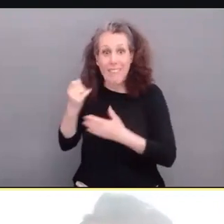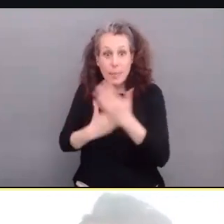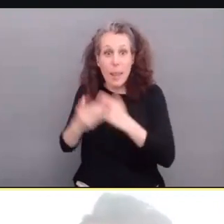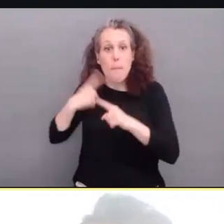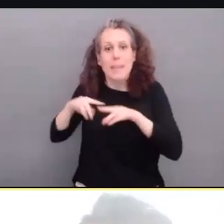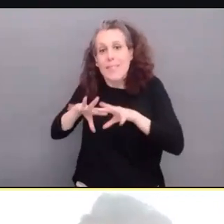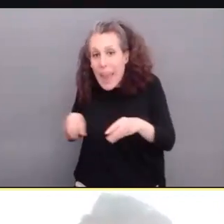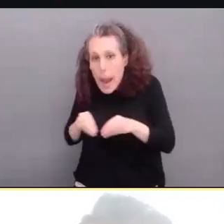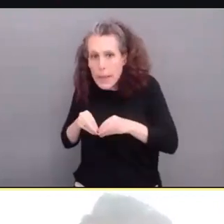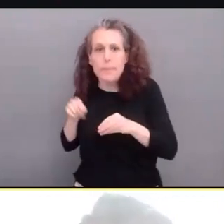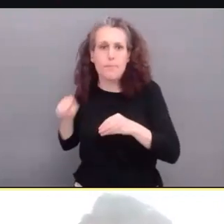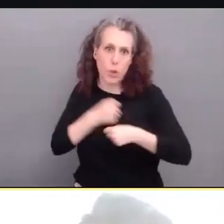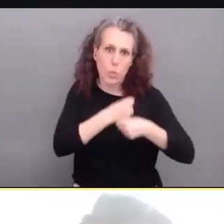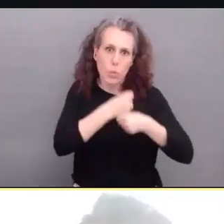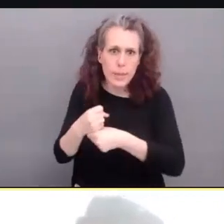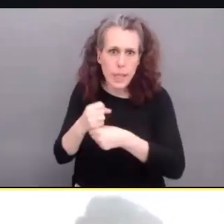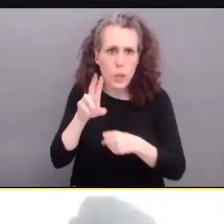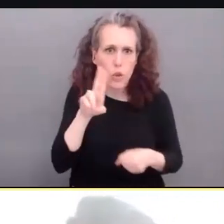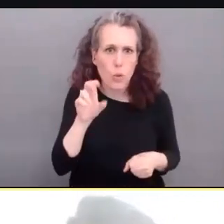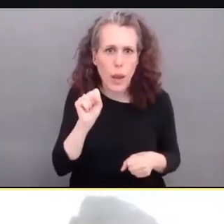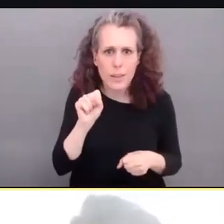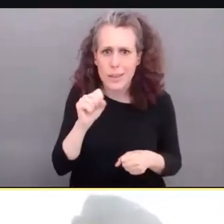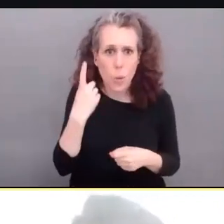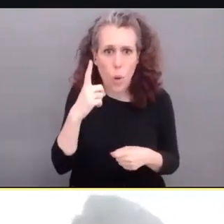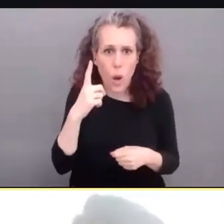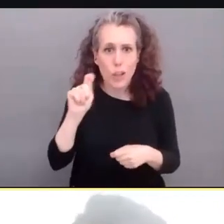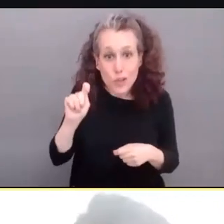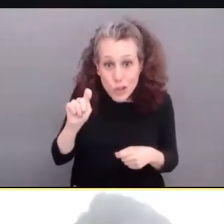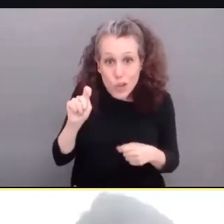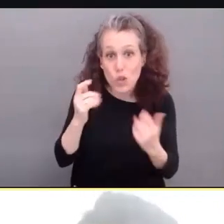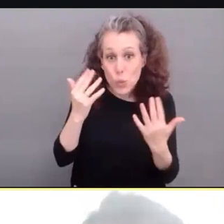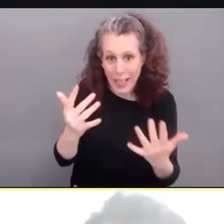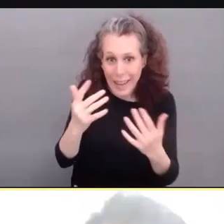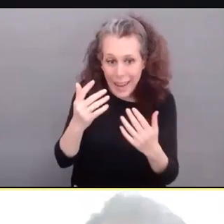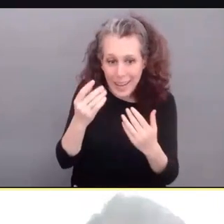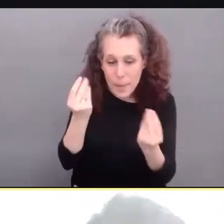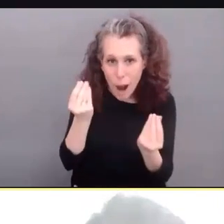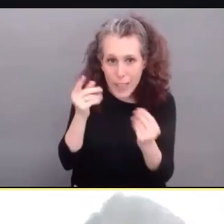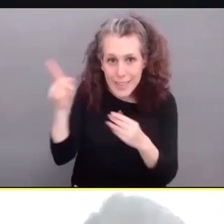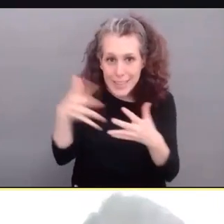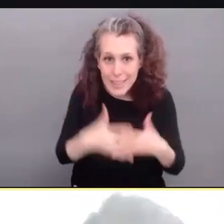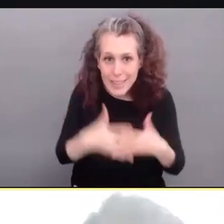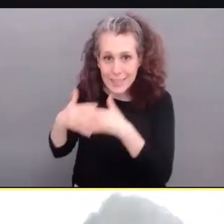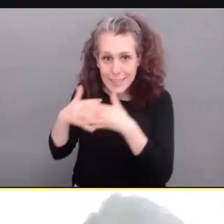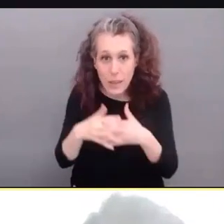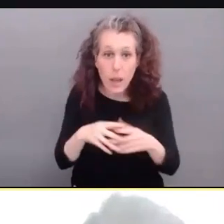represent US $1 trillion market, US market. In the UK,